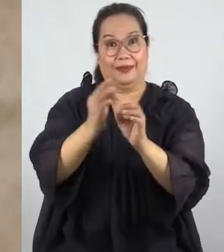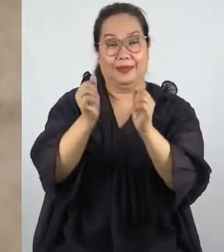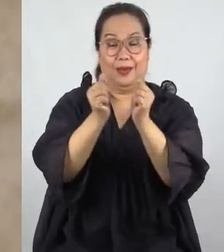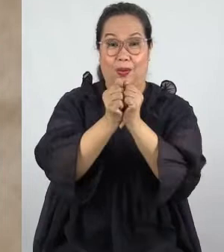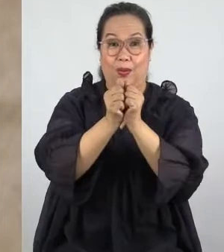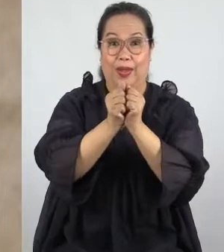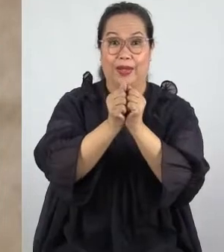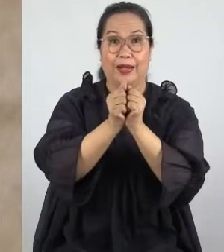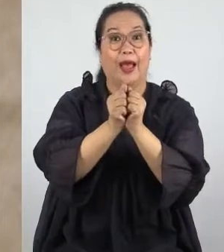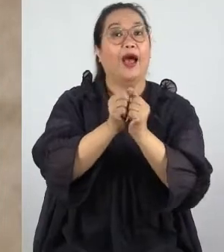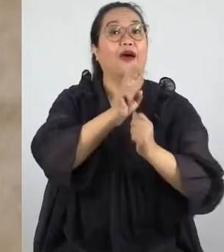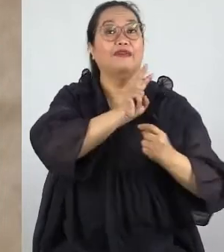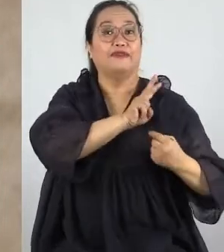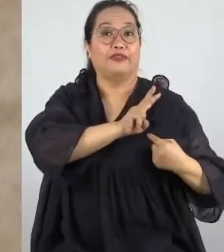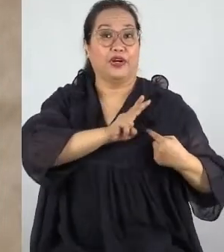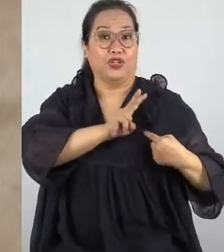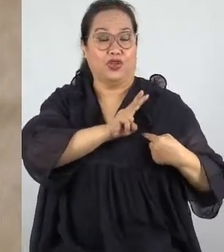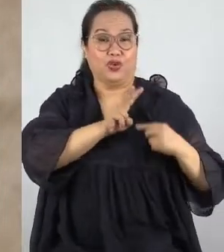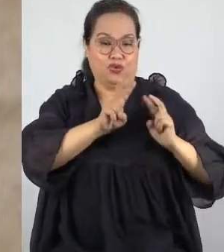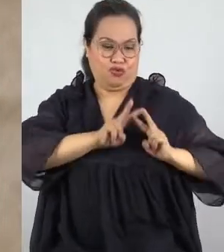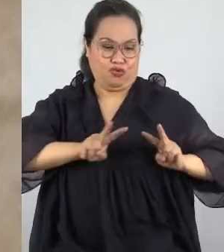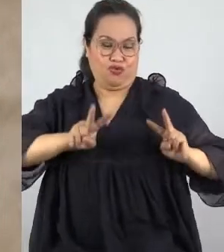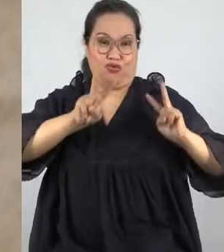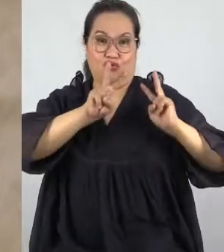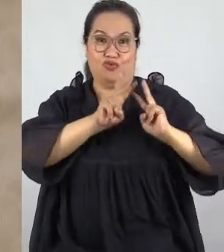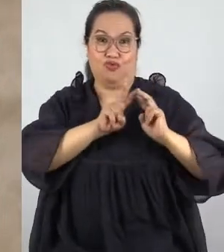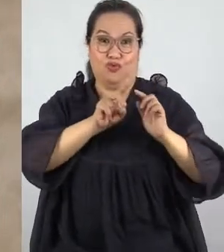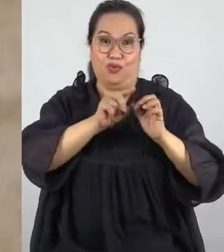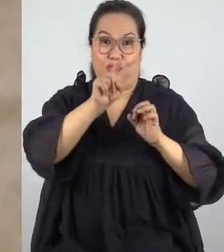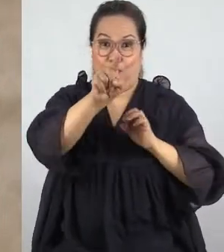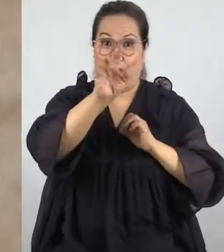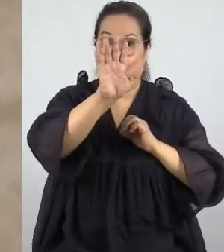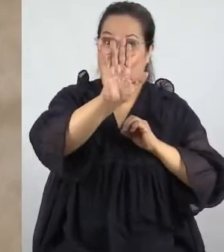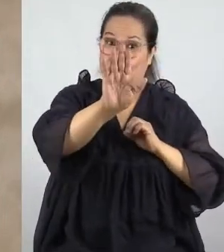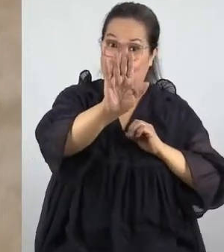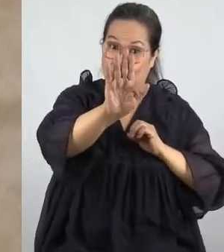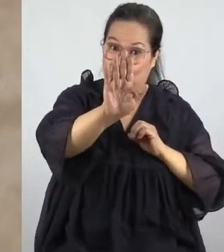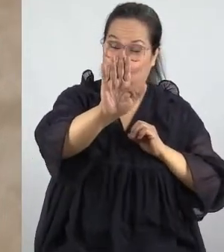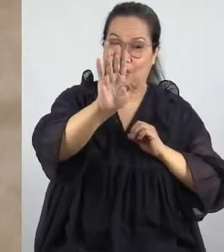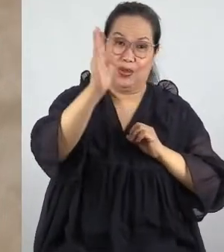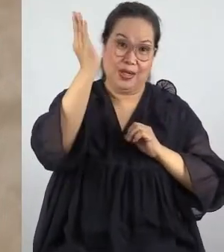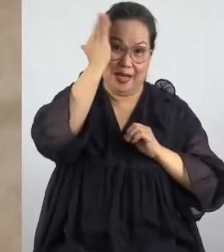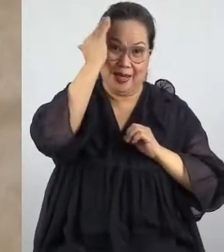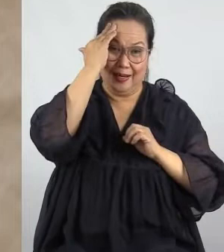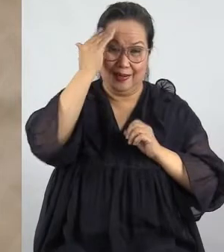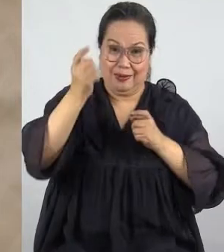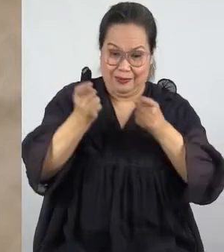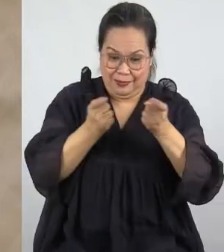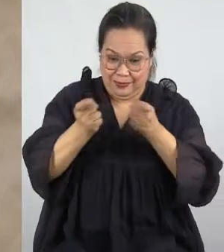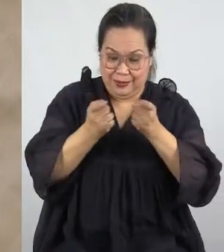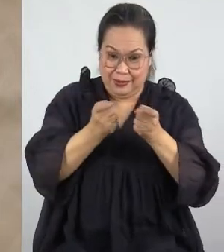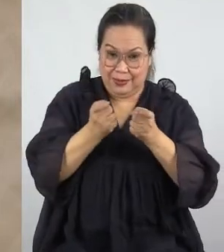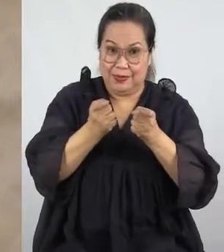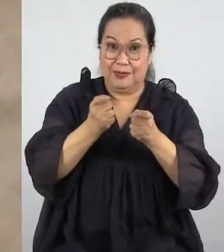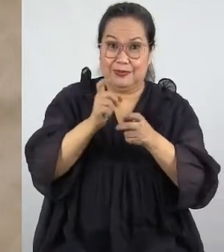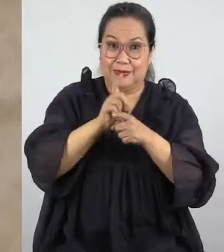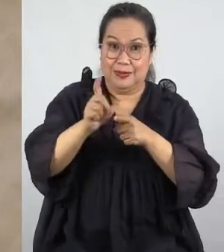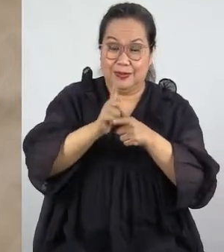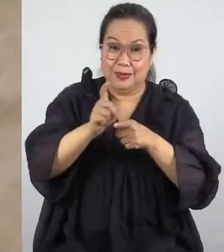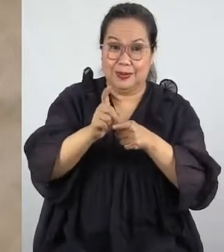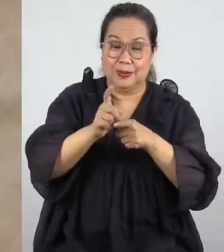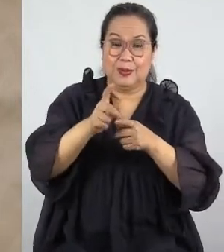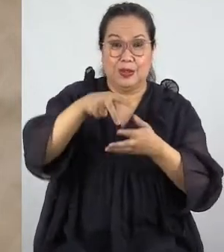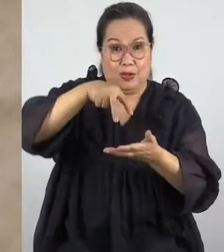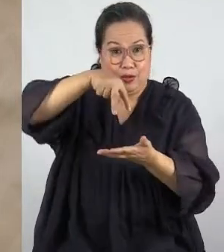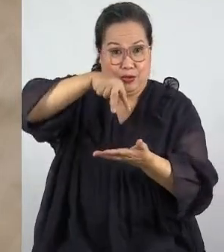virtue, and virtue with knowledge, and knowledge with self-control, and self-control with